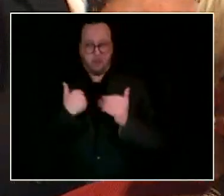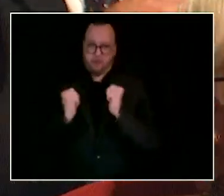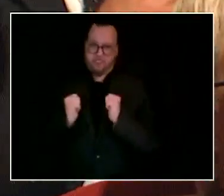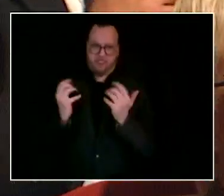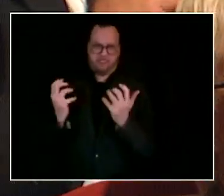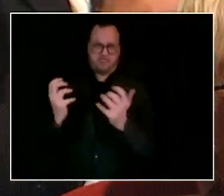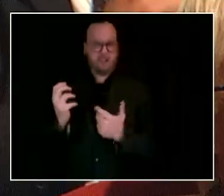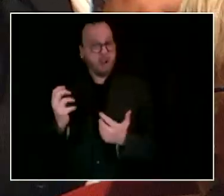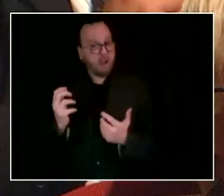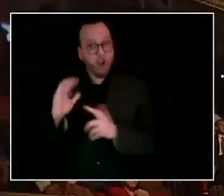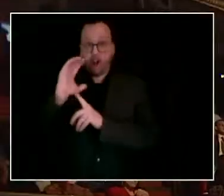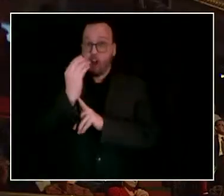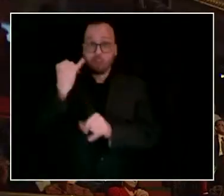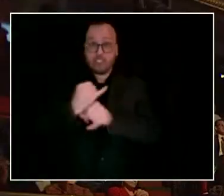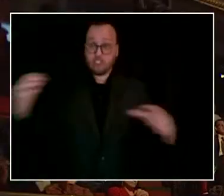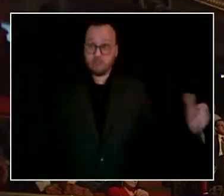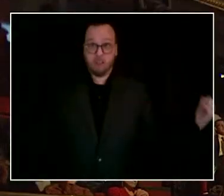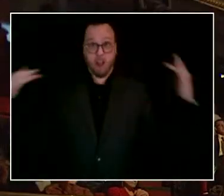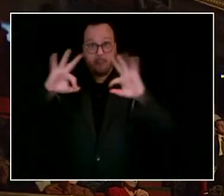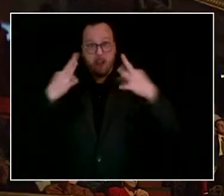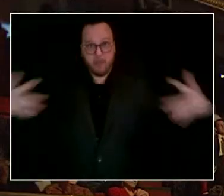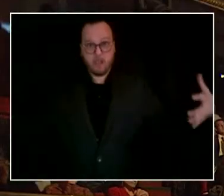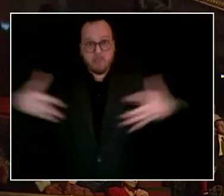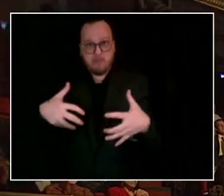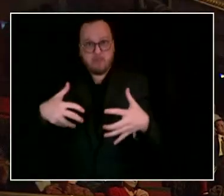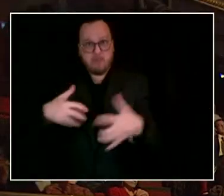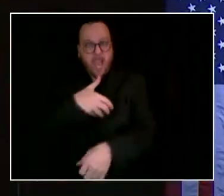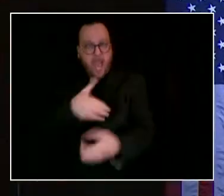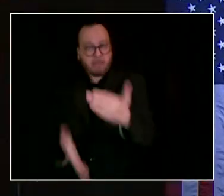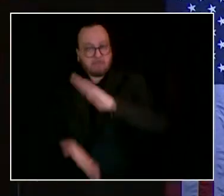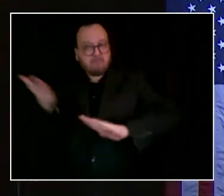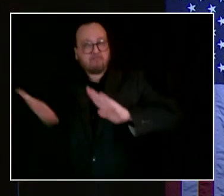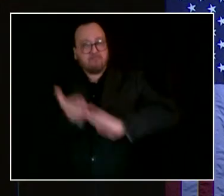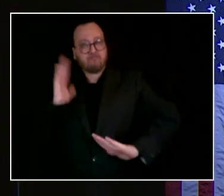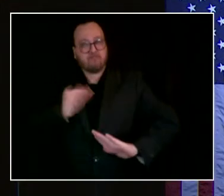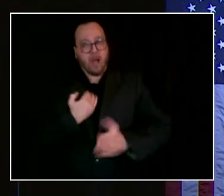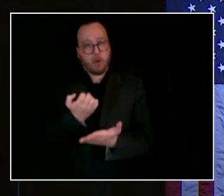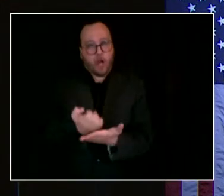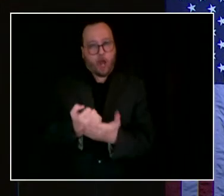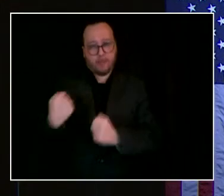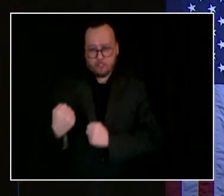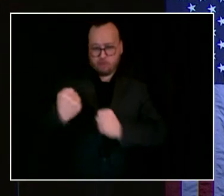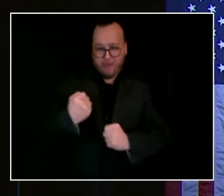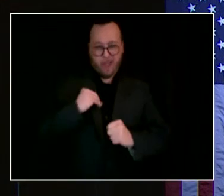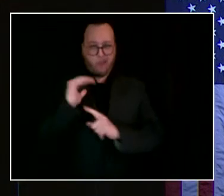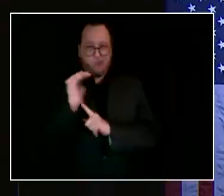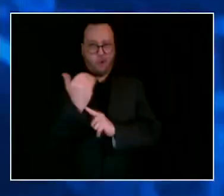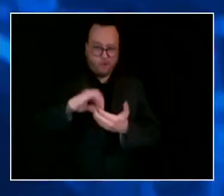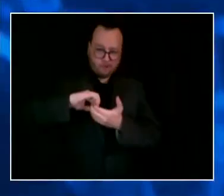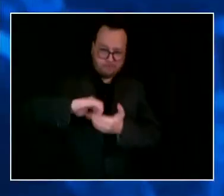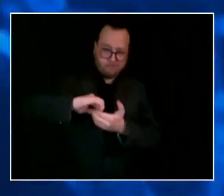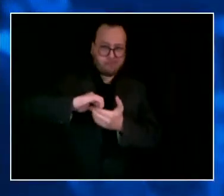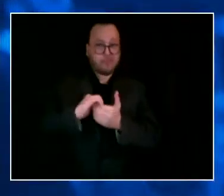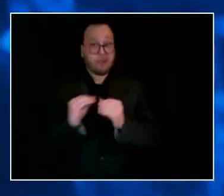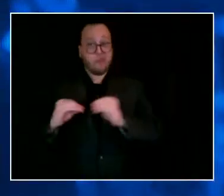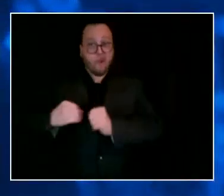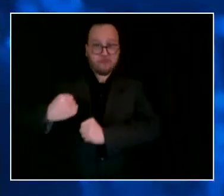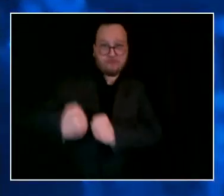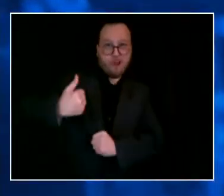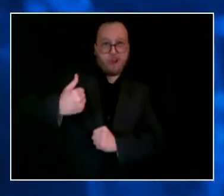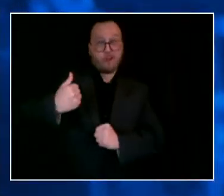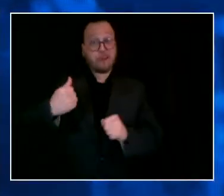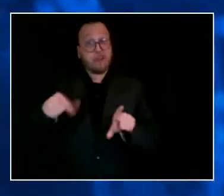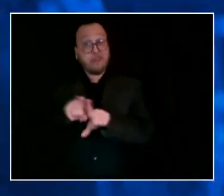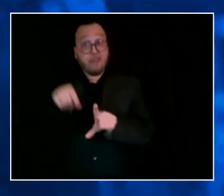bring families together and power our economy. To strengthen our cultural sector even further, this year, we